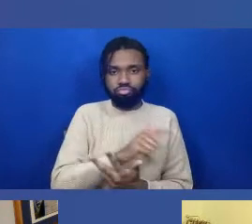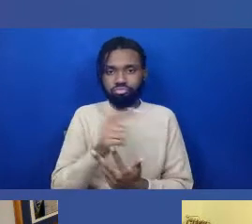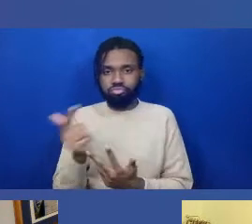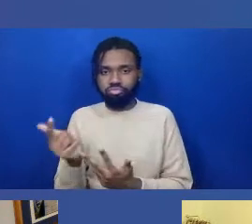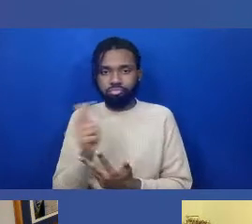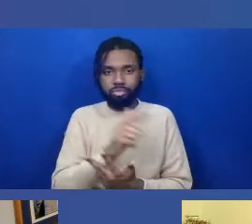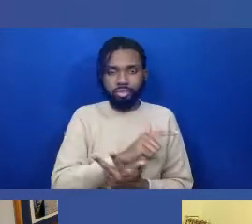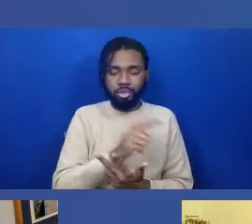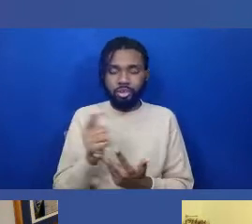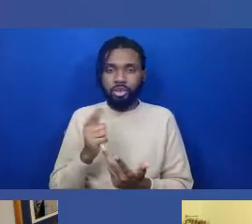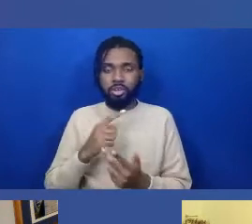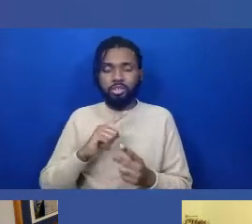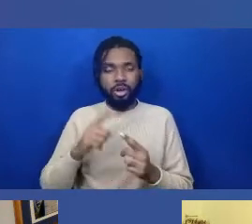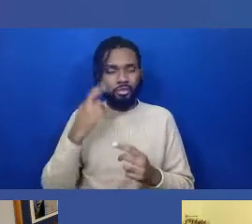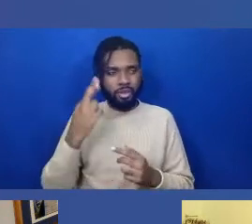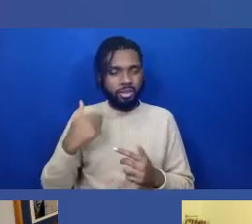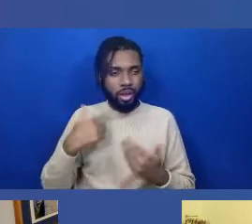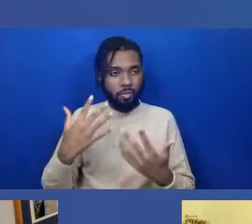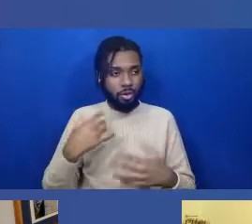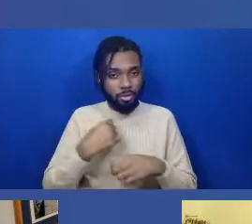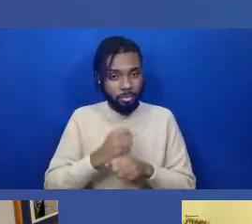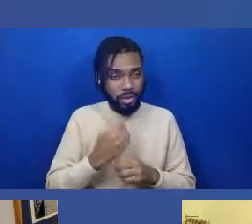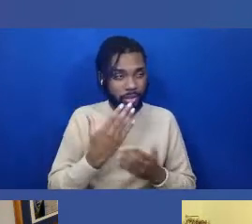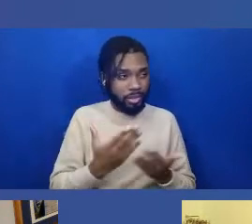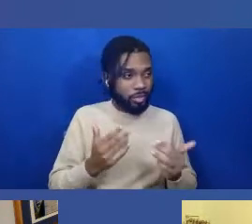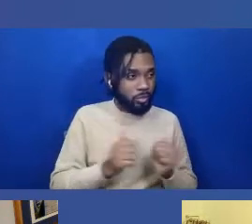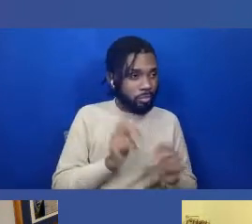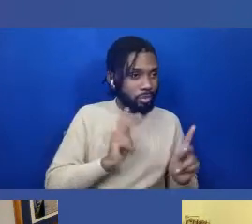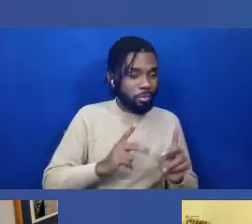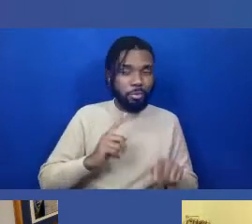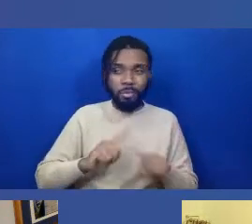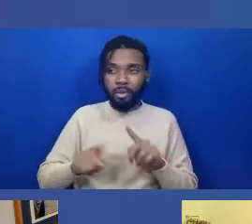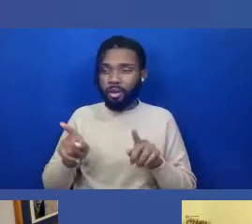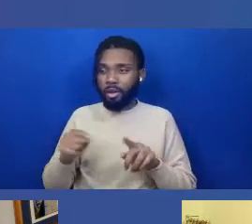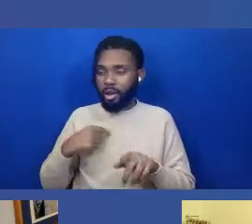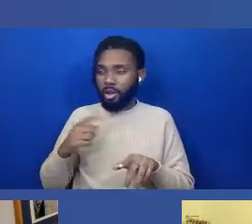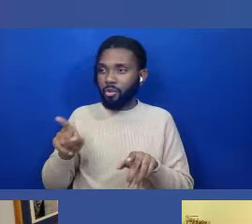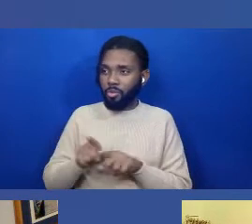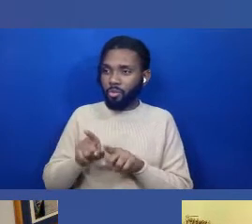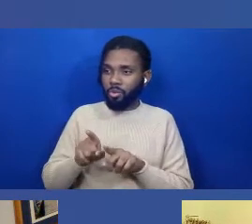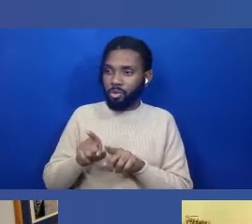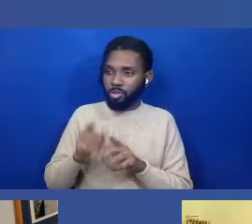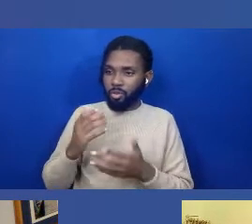to be making things with people and I want to be useful. So what can I be doing right now that is useful?